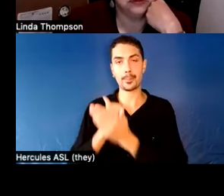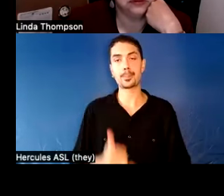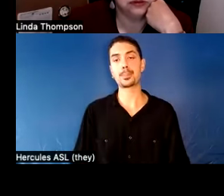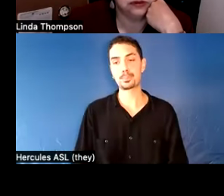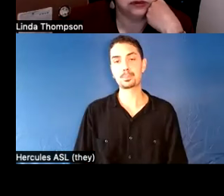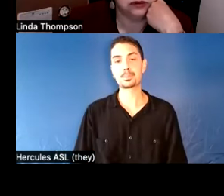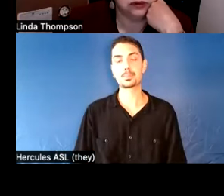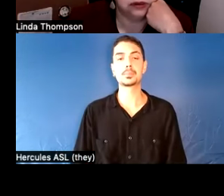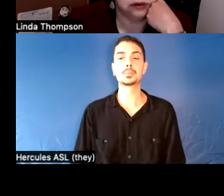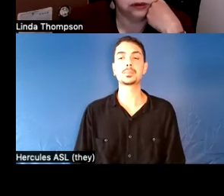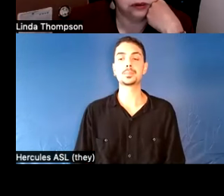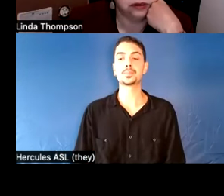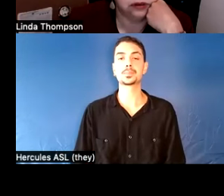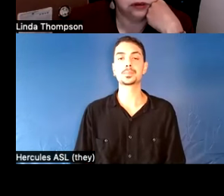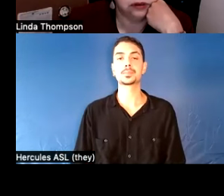Oops.